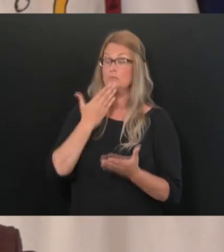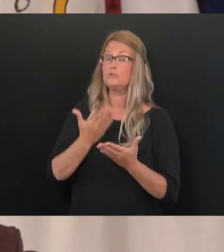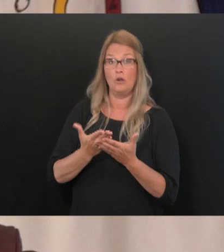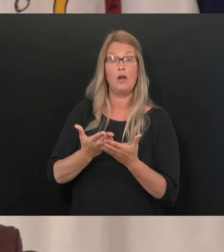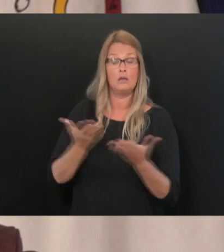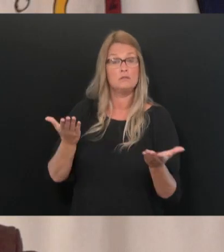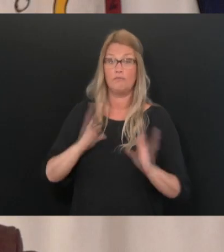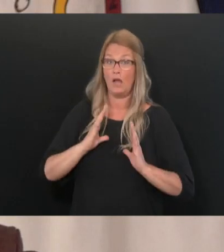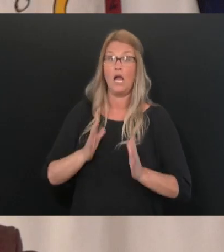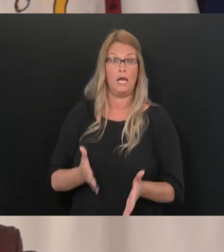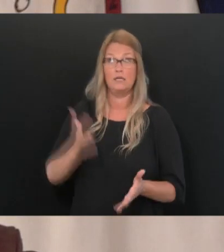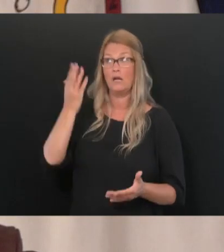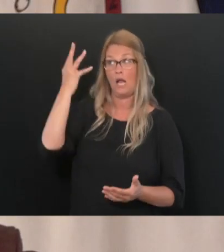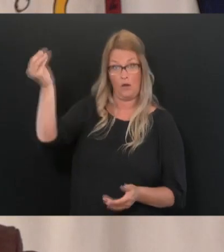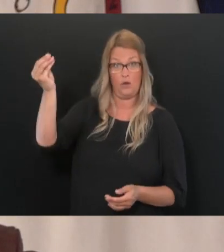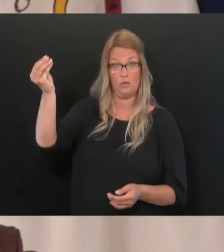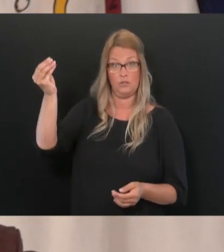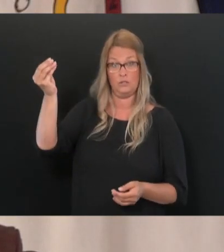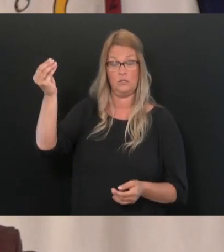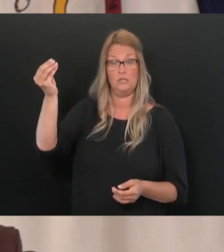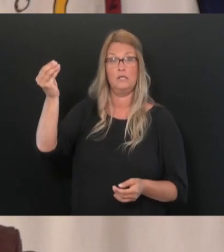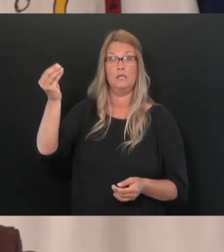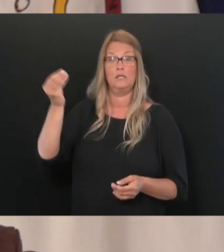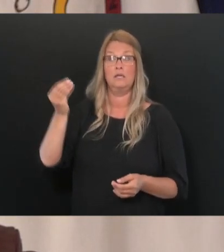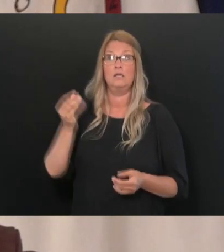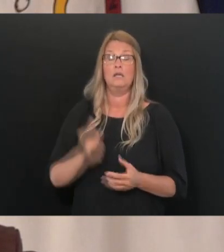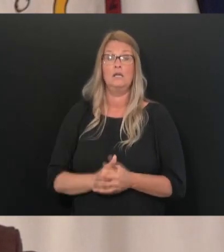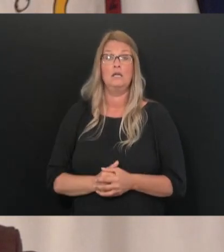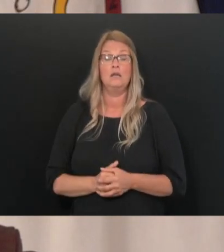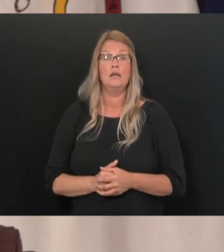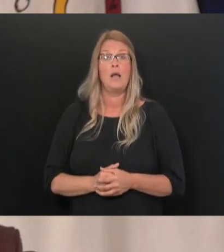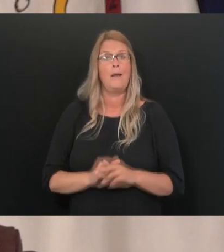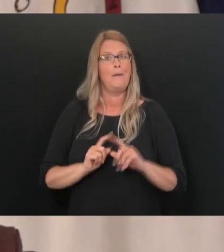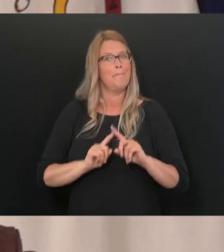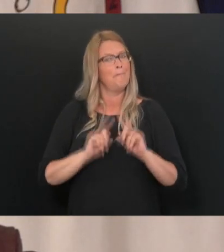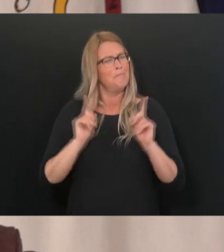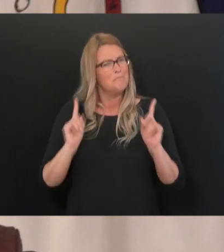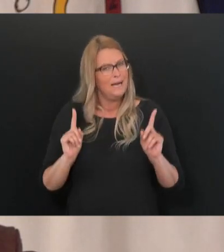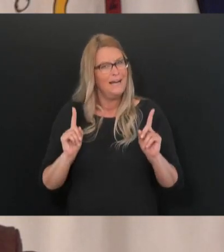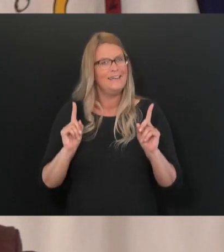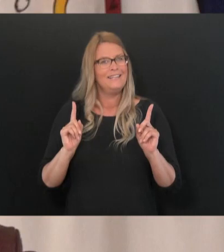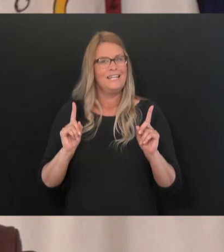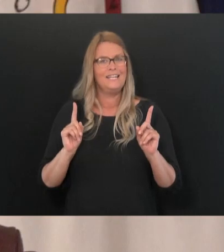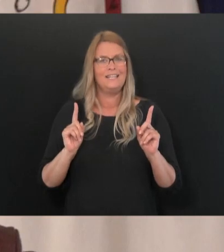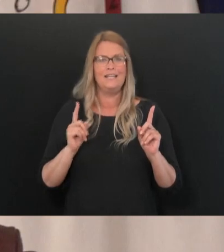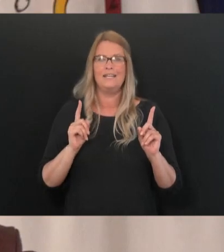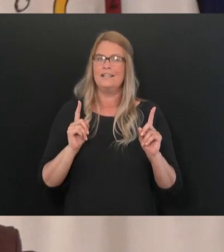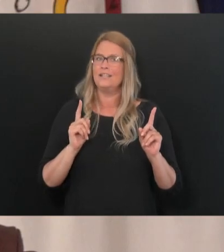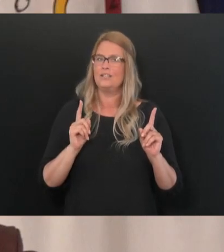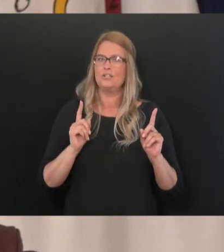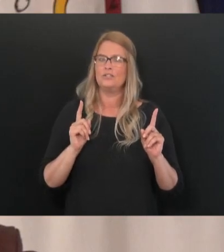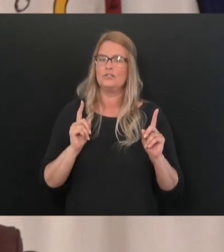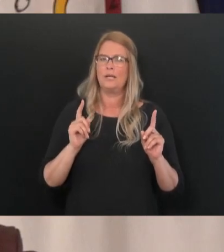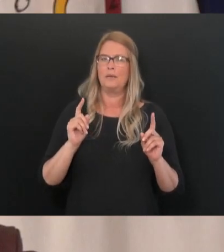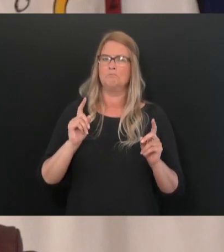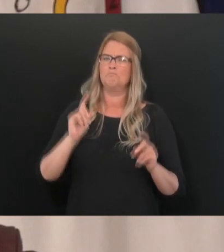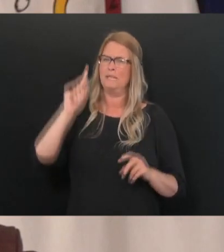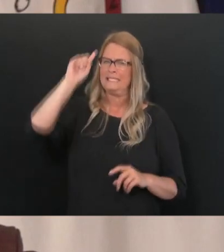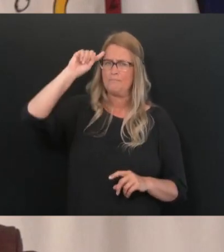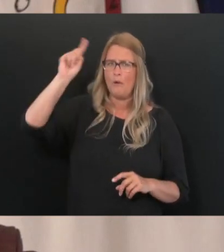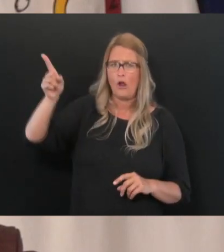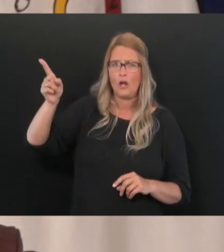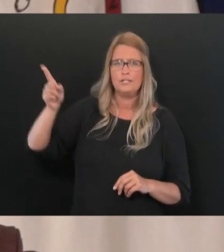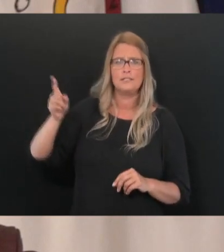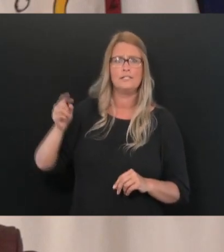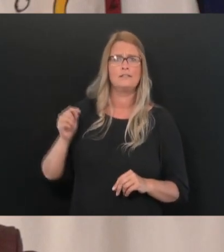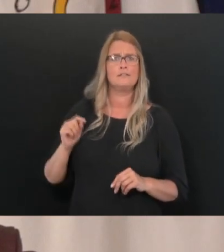good, and all that's working, but just please use your head.